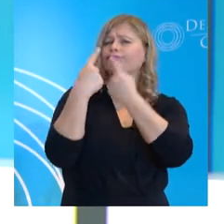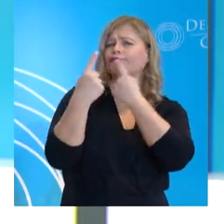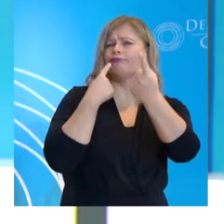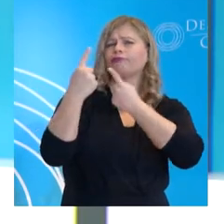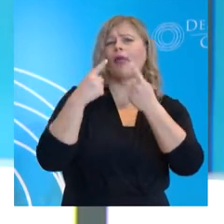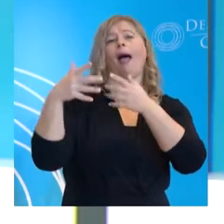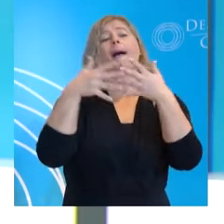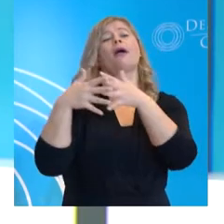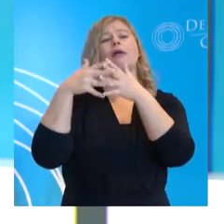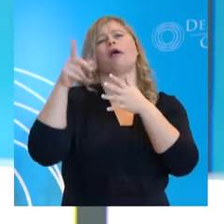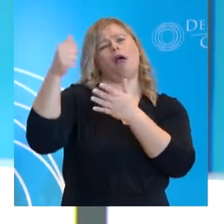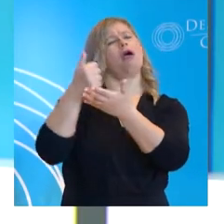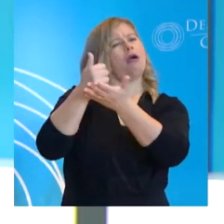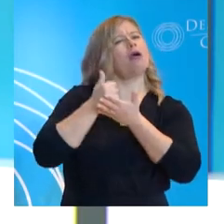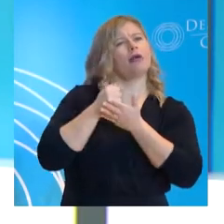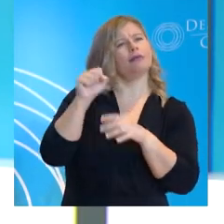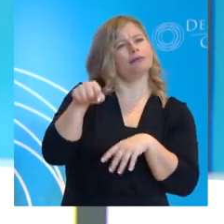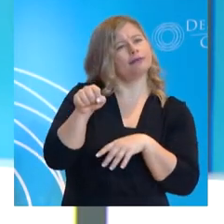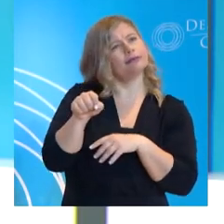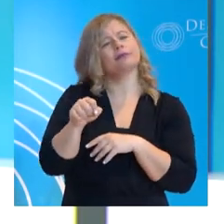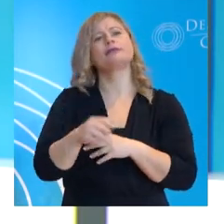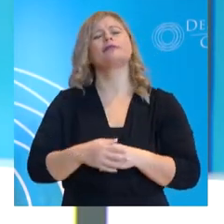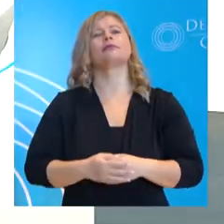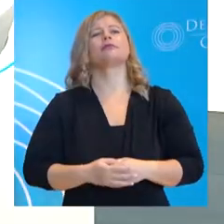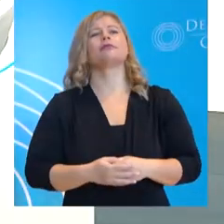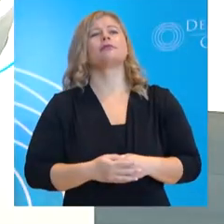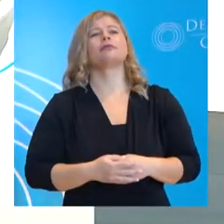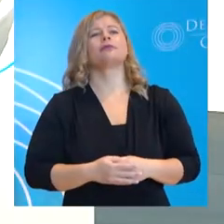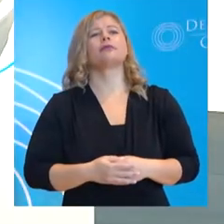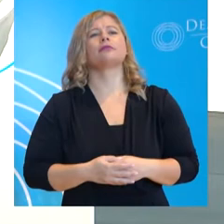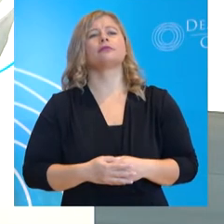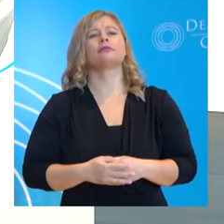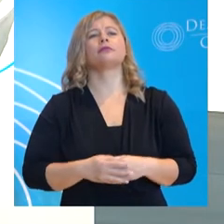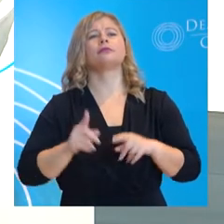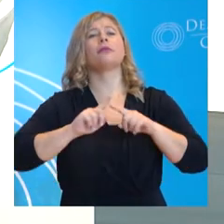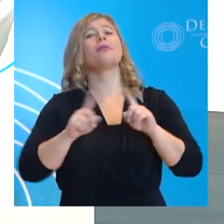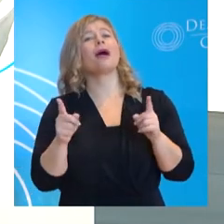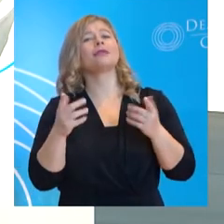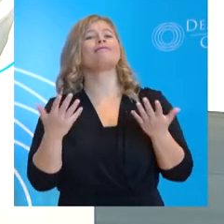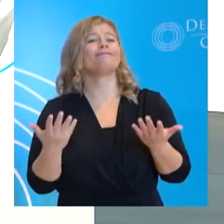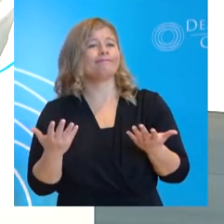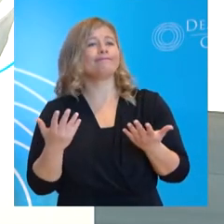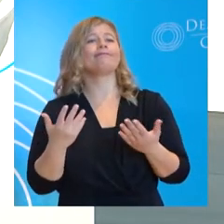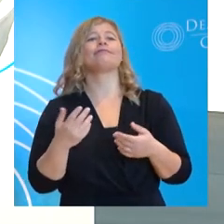us, and I think it also has a lot of value to the United States. It does. But again, it seems to me that